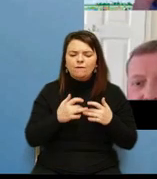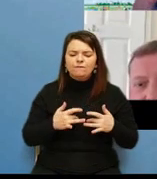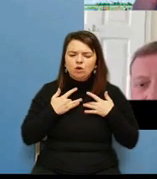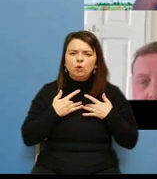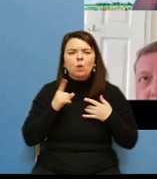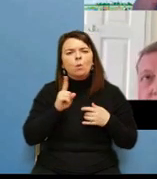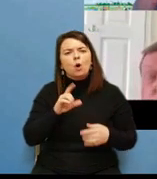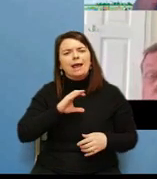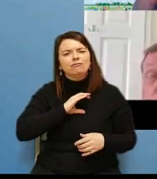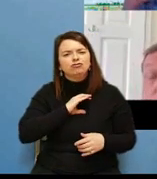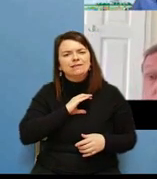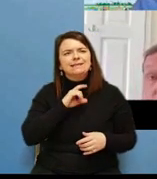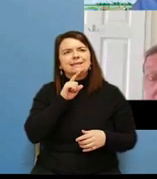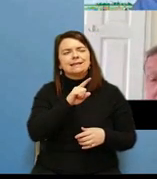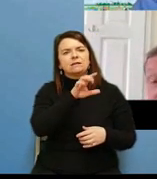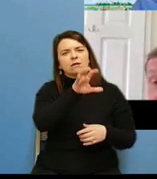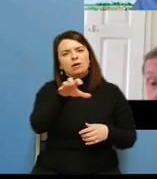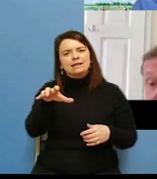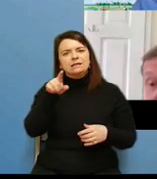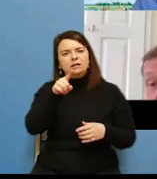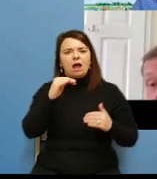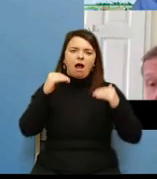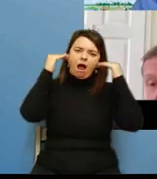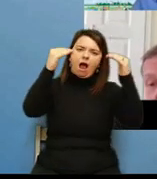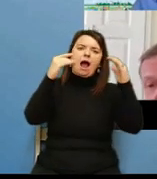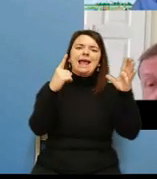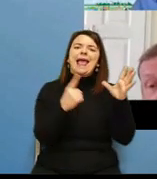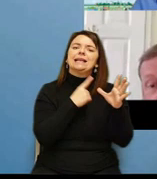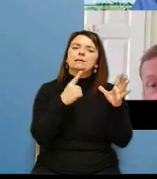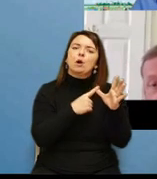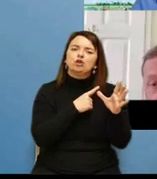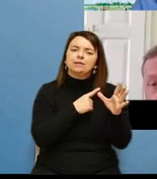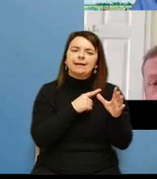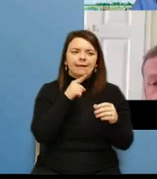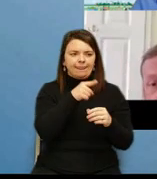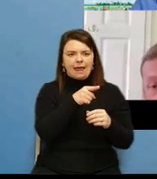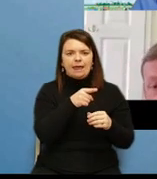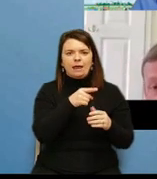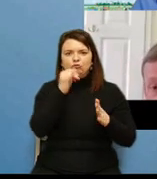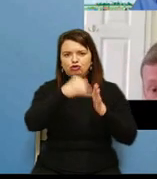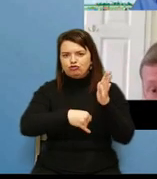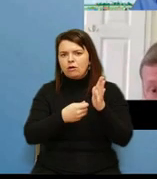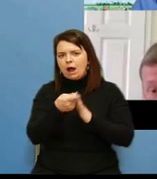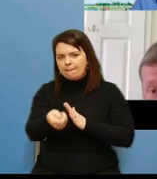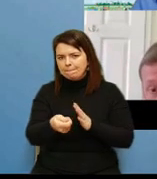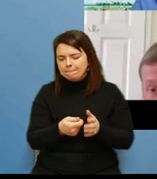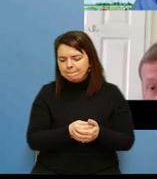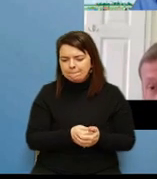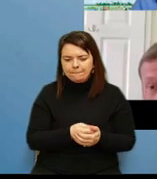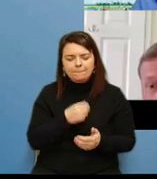I just wondered, have you got a view on the characteristics of those practices that are high antibiotic